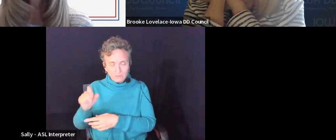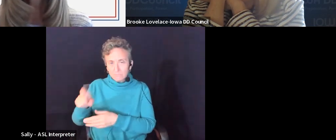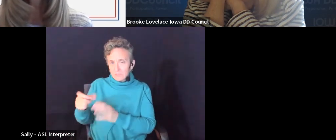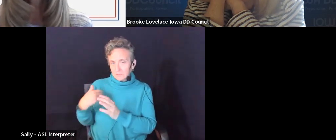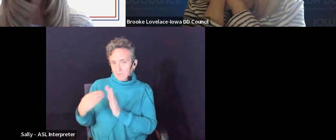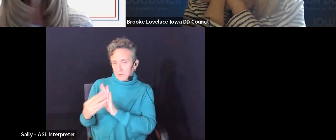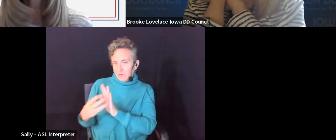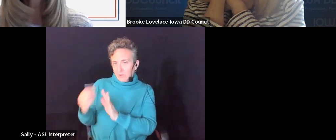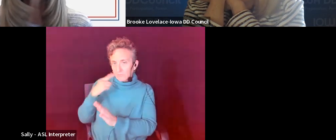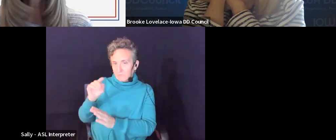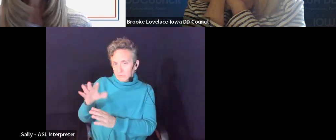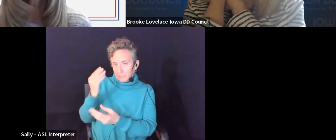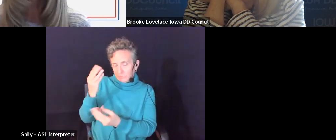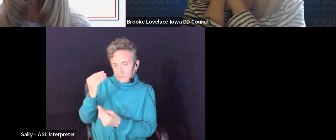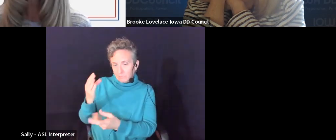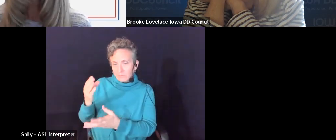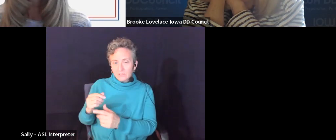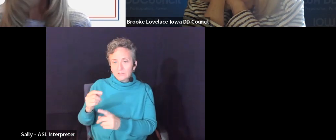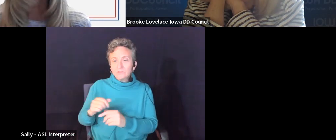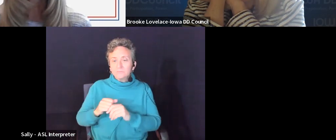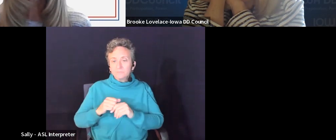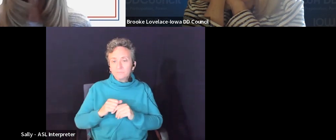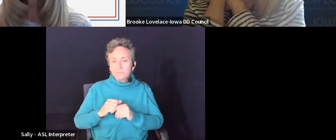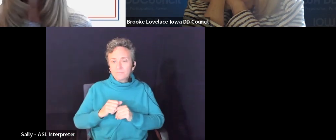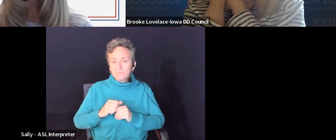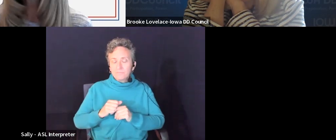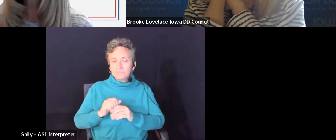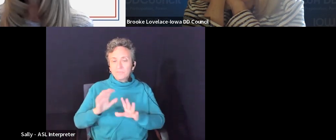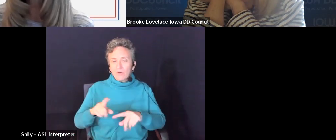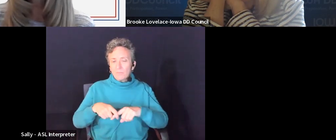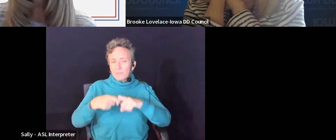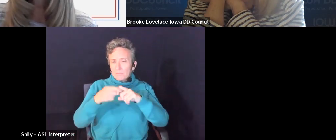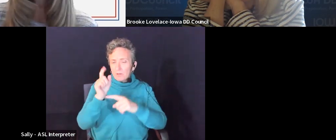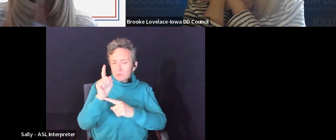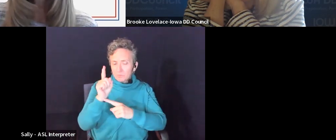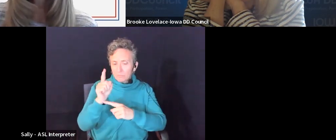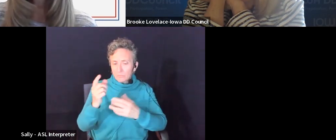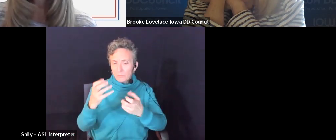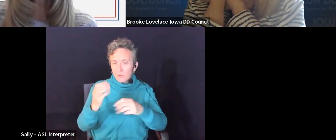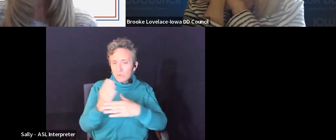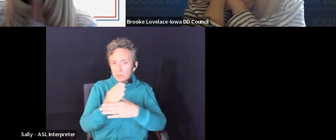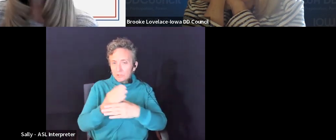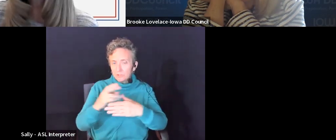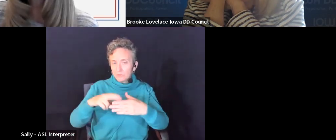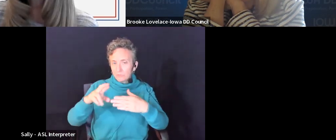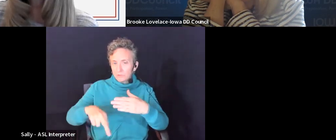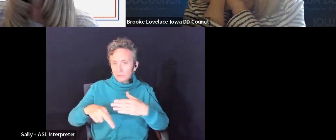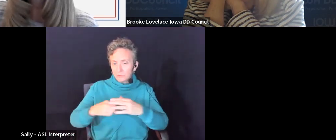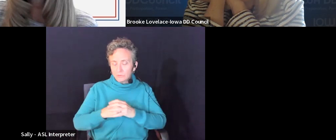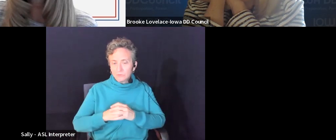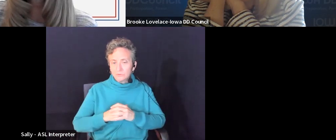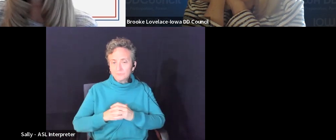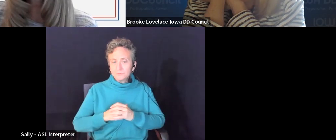for their records, but we certainly wouldn't want that. I'm going to pause right now and I'm going to share the results before I